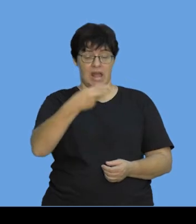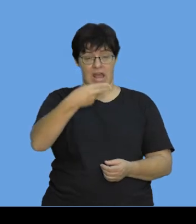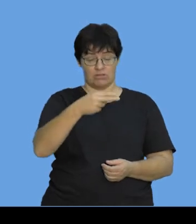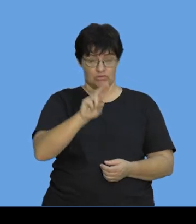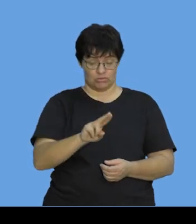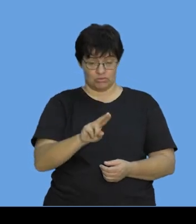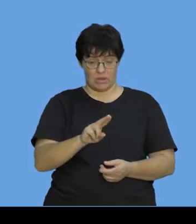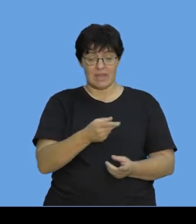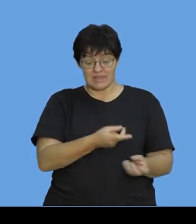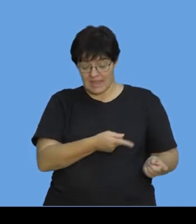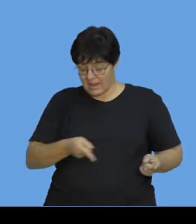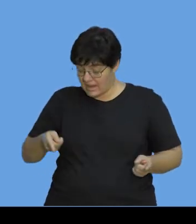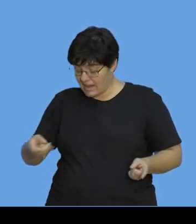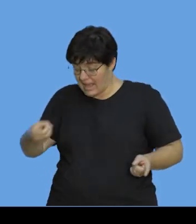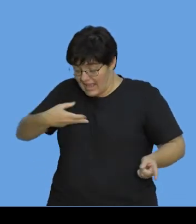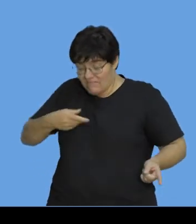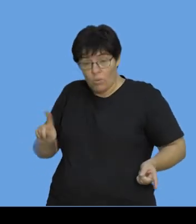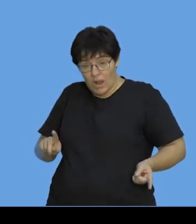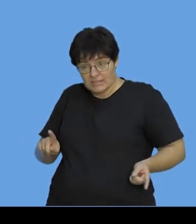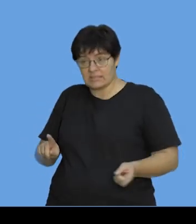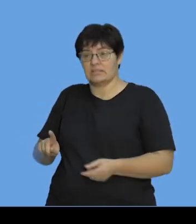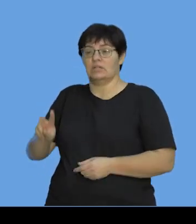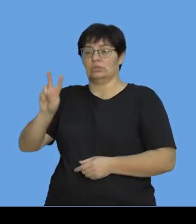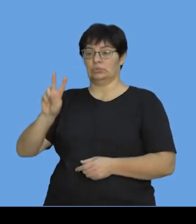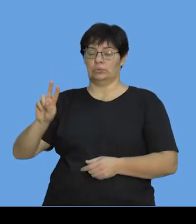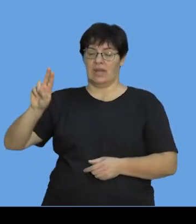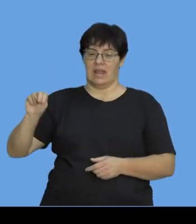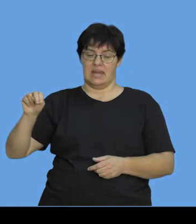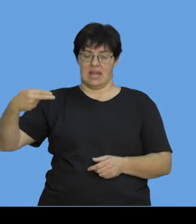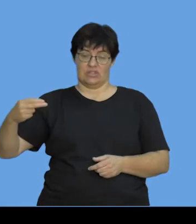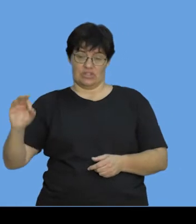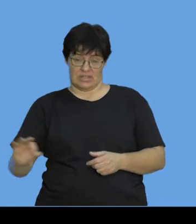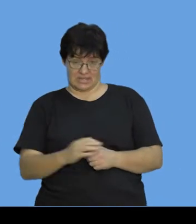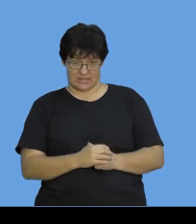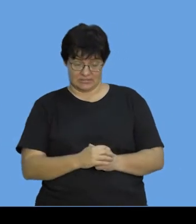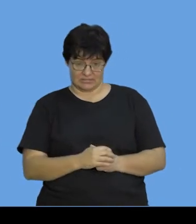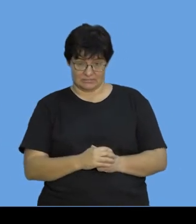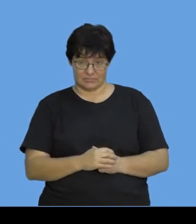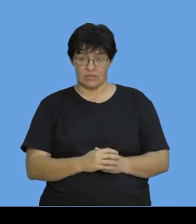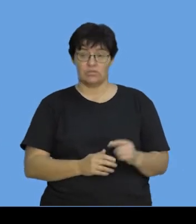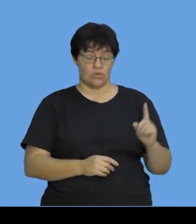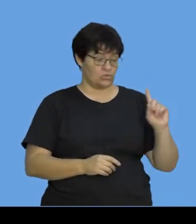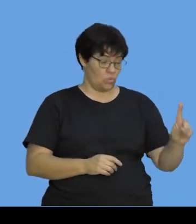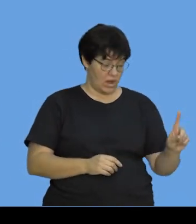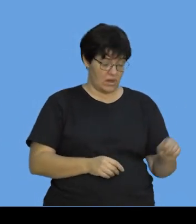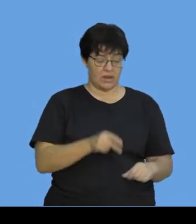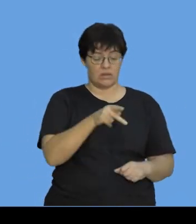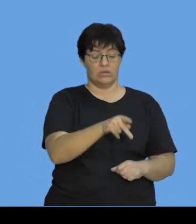the stoichiometric ratio in which these substances actually react with each other is